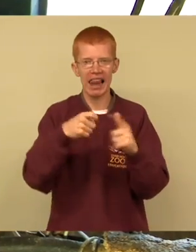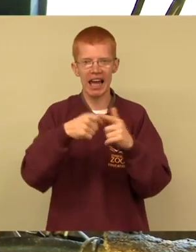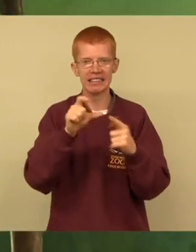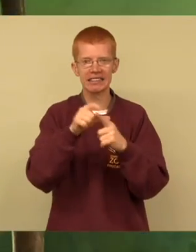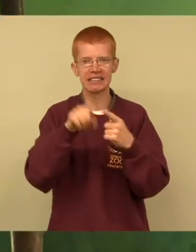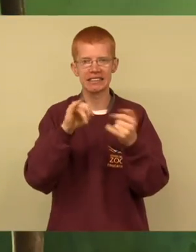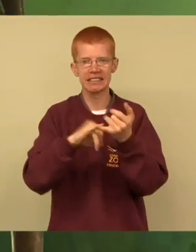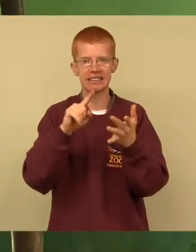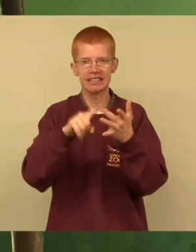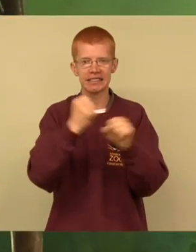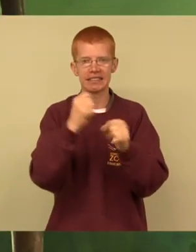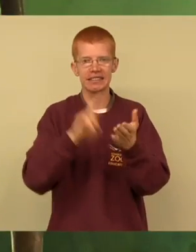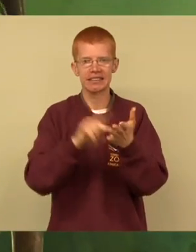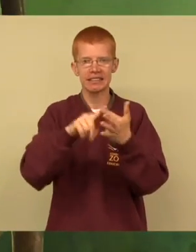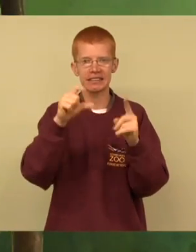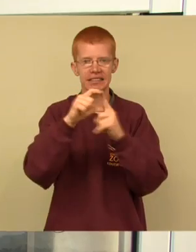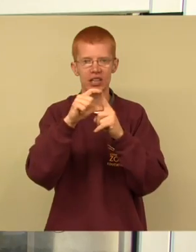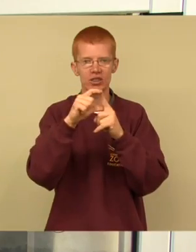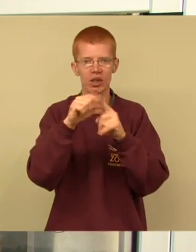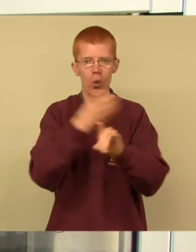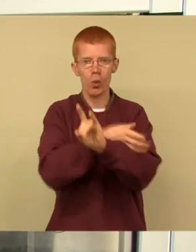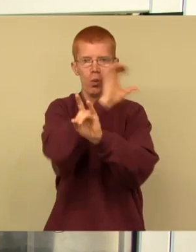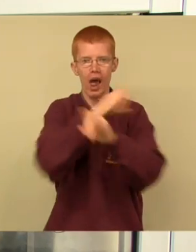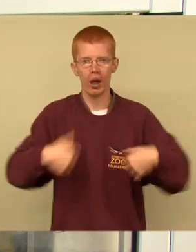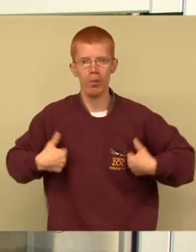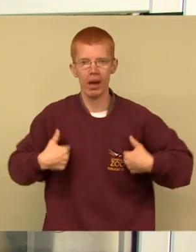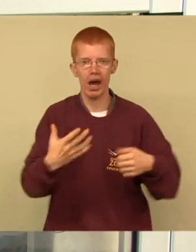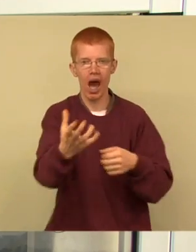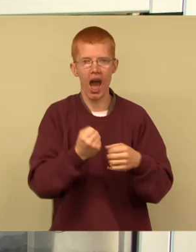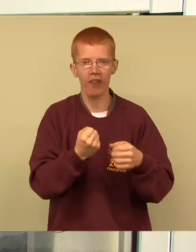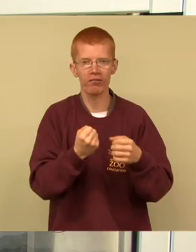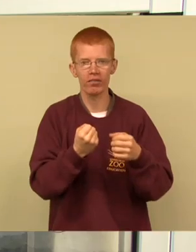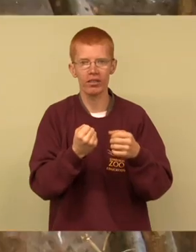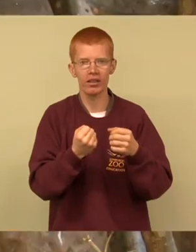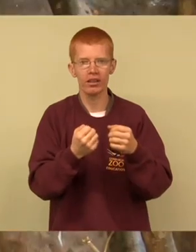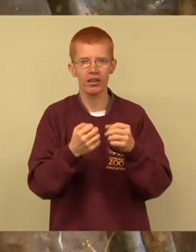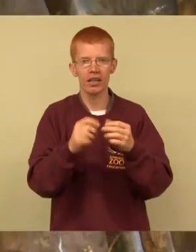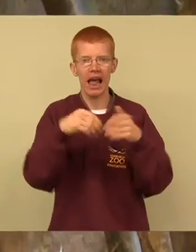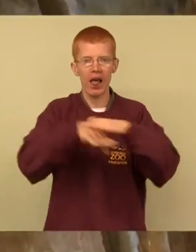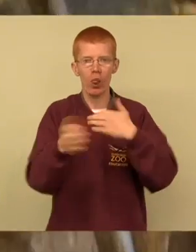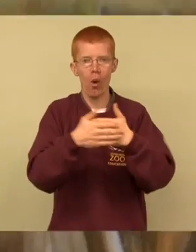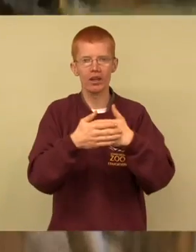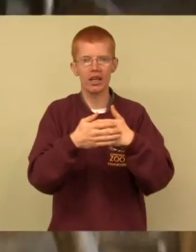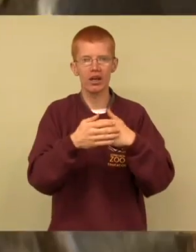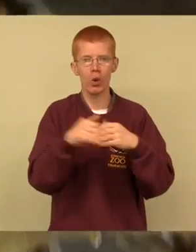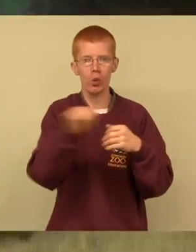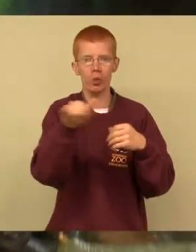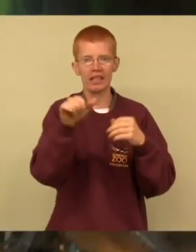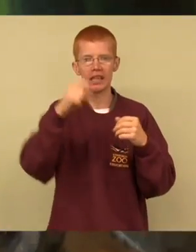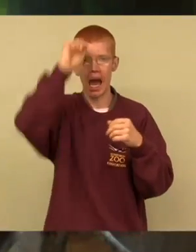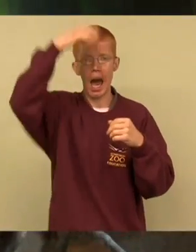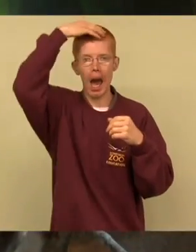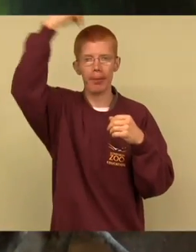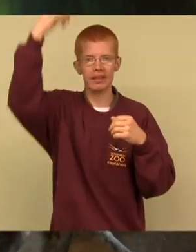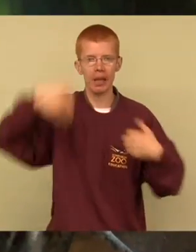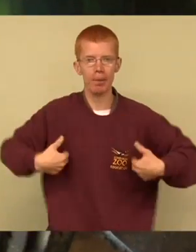monkeys have their own indoor enclosure, which the capuchins can't enter because the doorway is size restricted. But the squirrel monkeys can